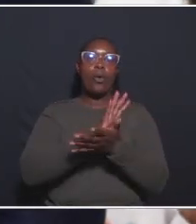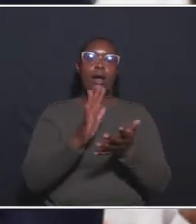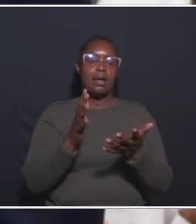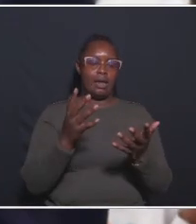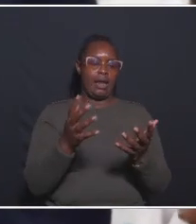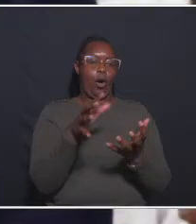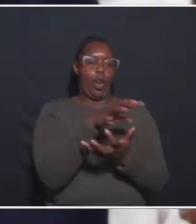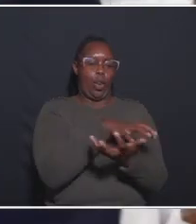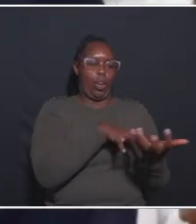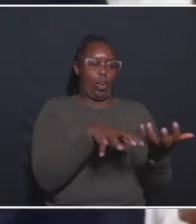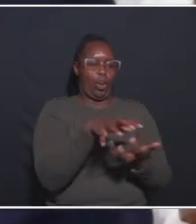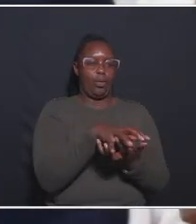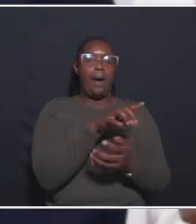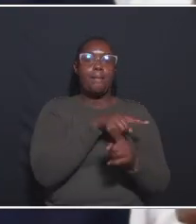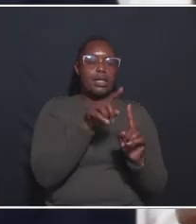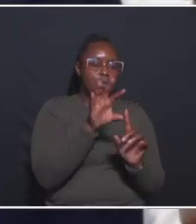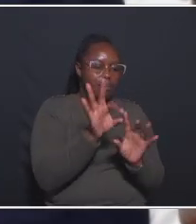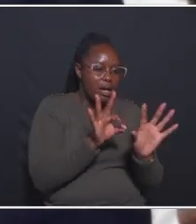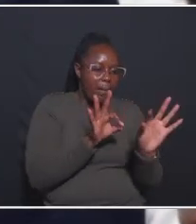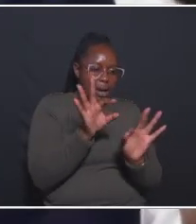found what you wanted for the specific